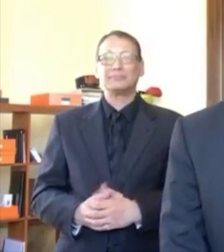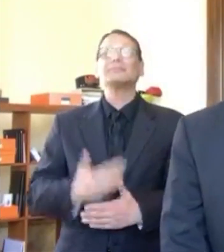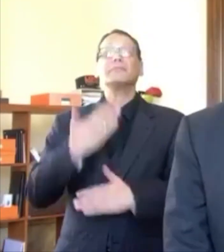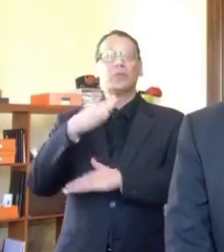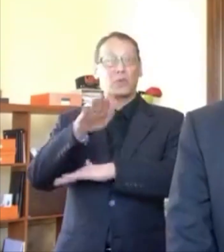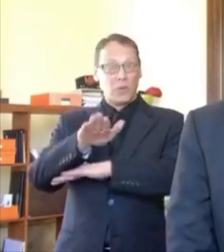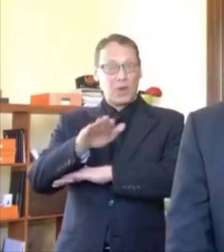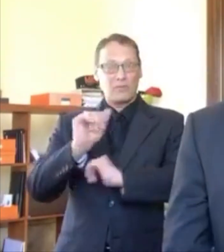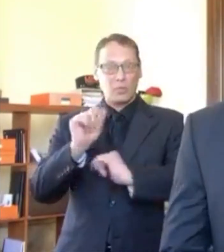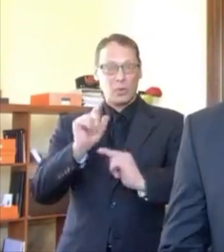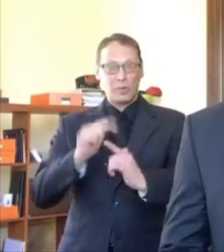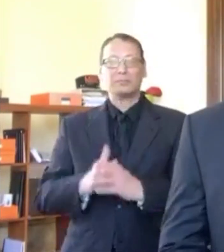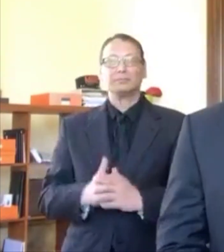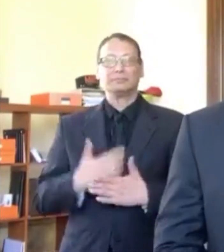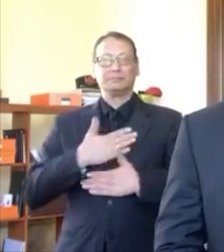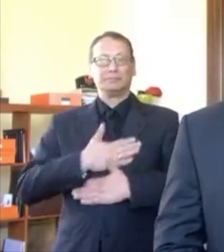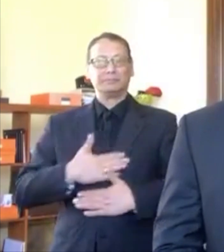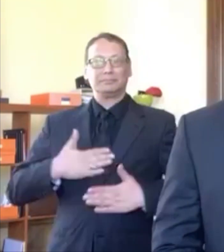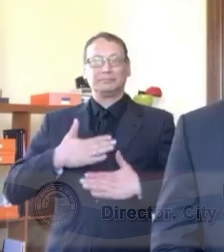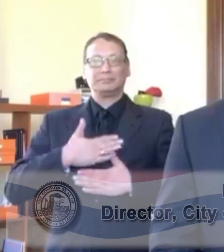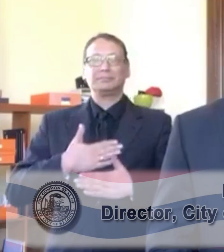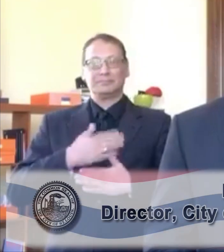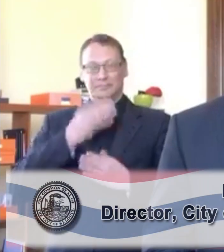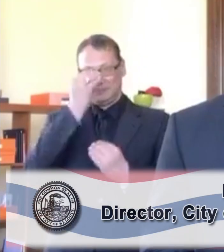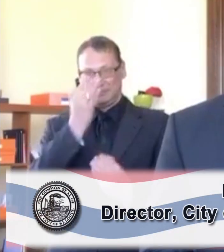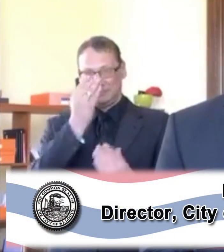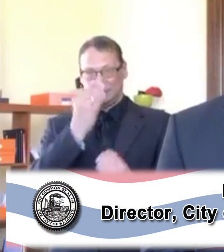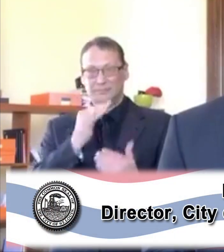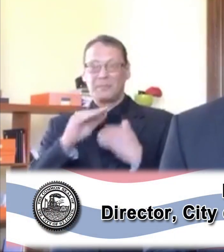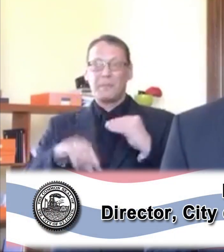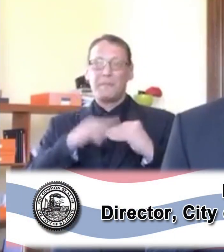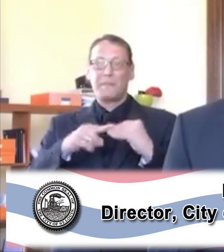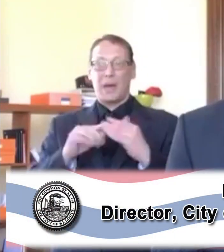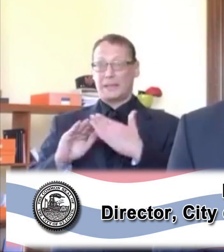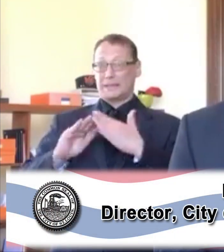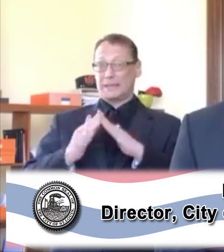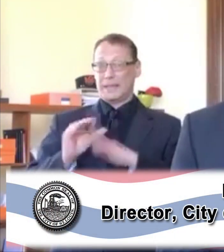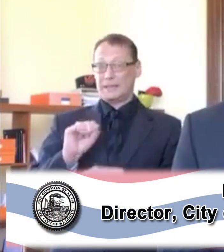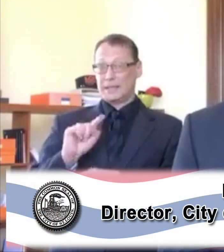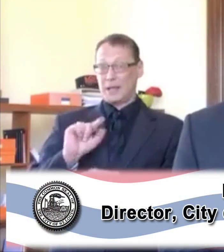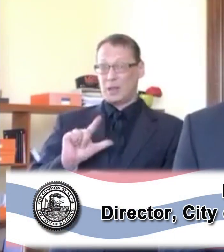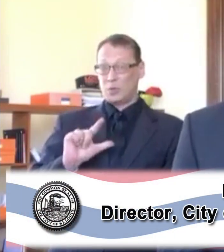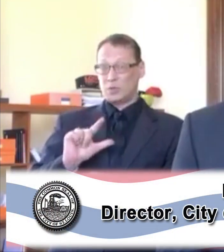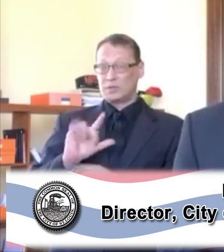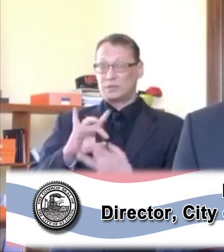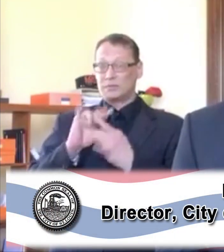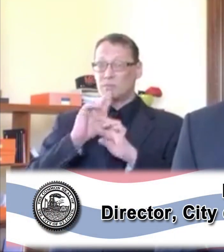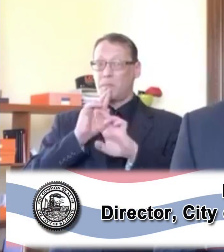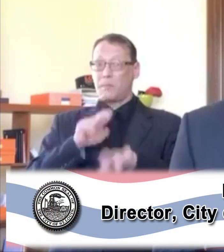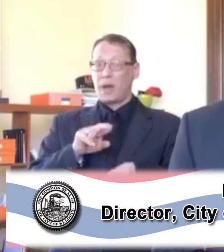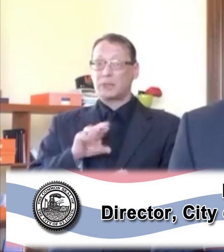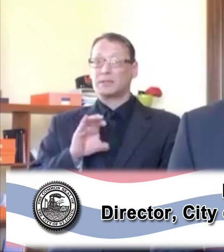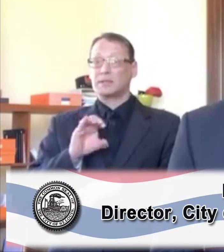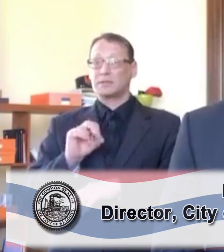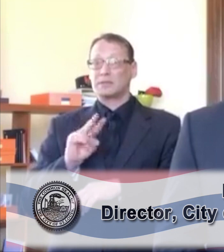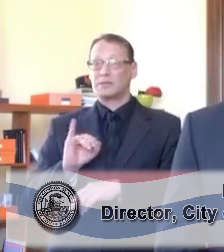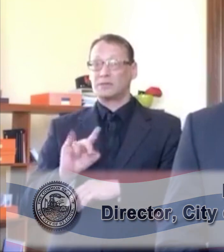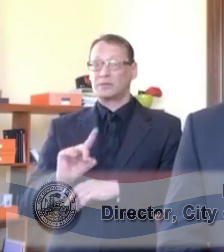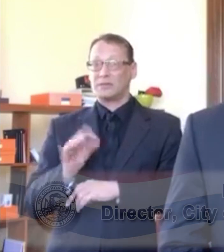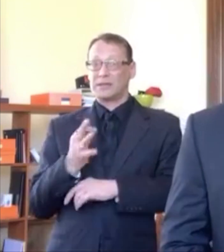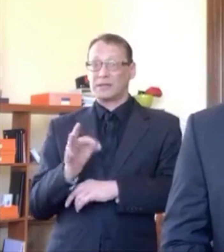Good afternoon, everyone. It's a pleasure to update you on the city's response to COVID-19. As of right now, we